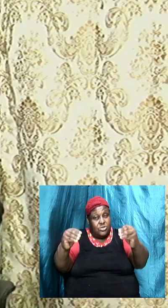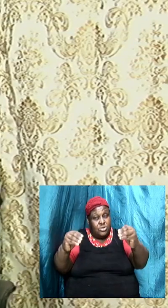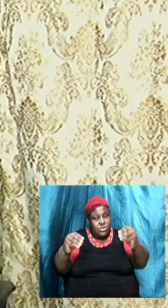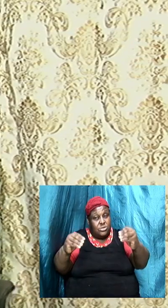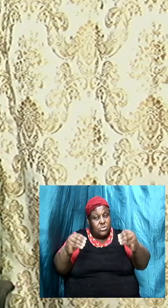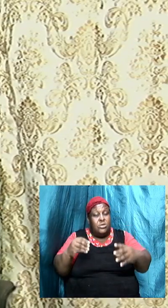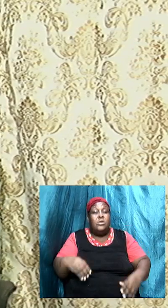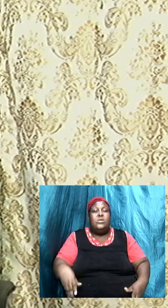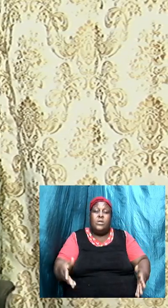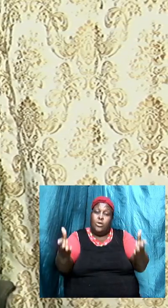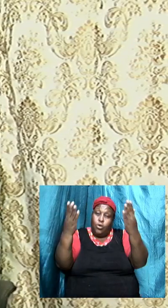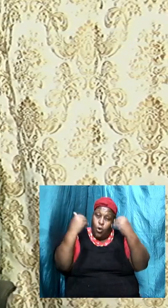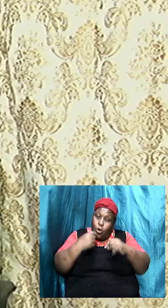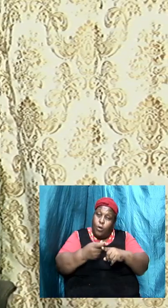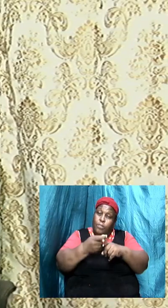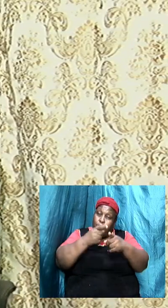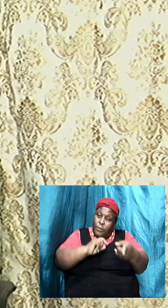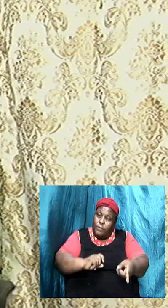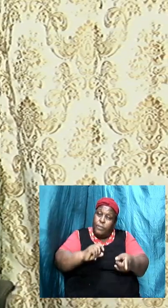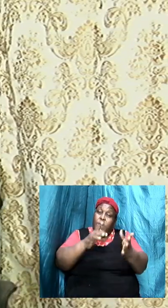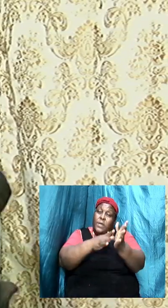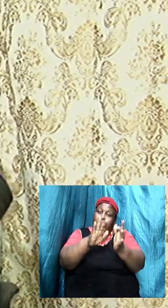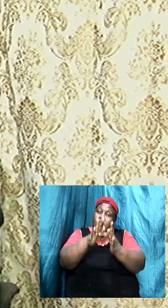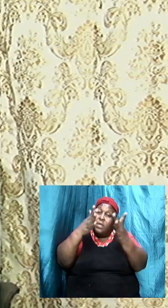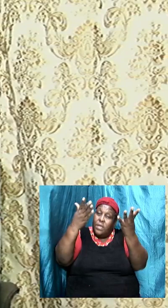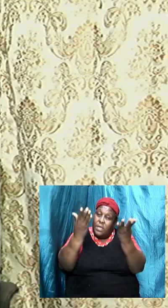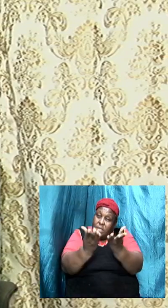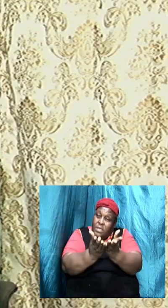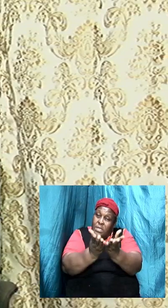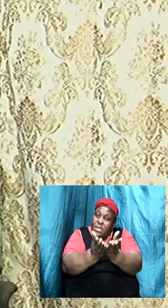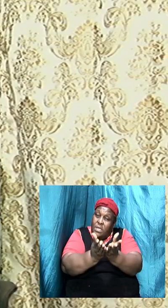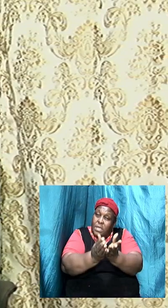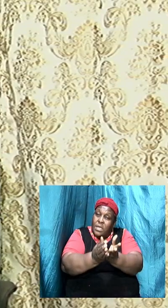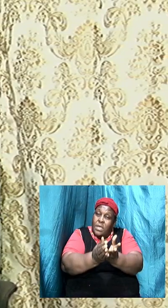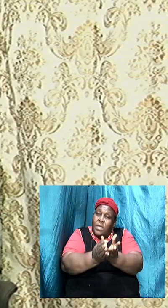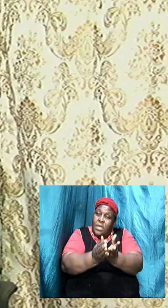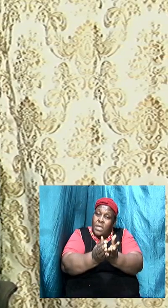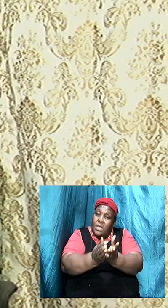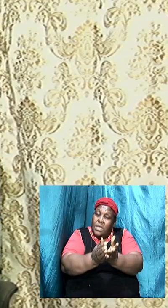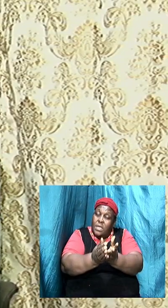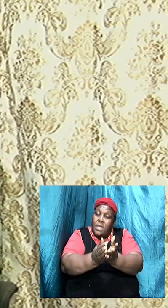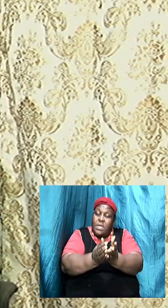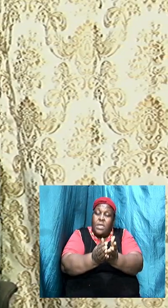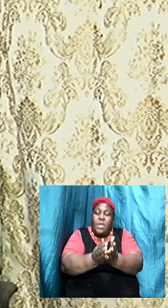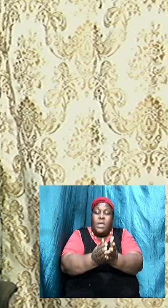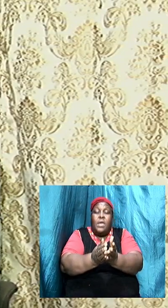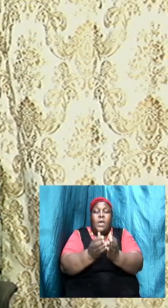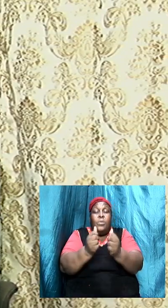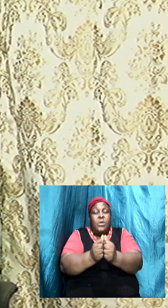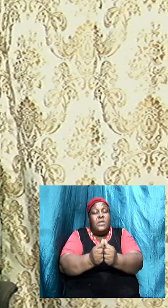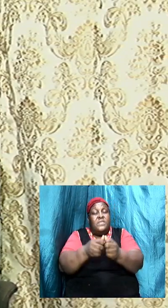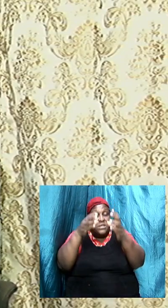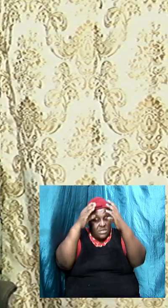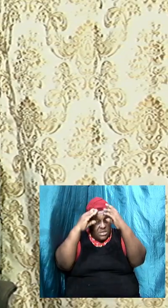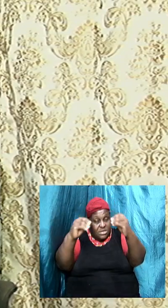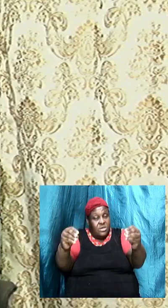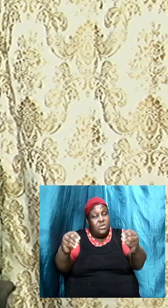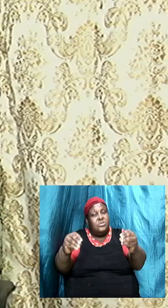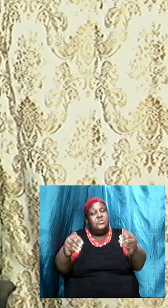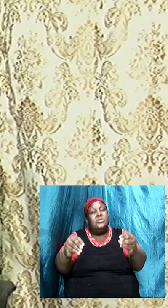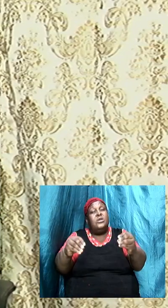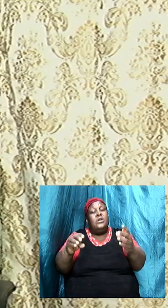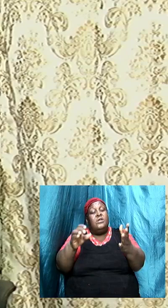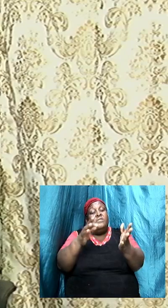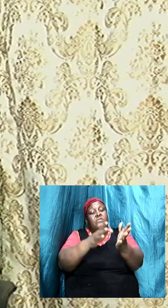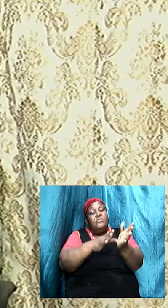teachings that come from the Bible and are aligned with the teachings of Christ. They are aligned with the